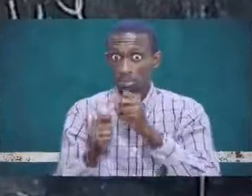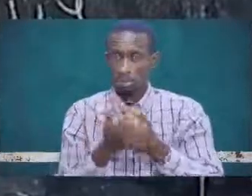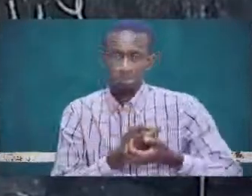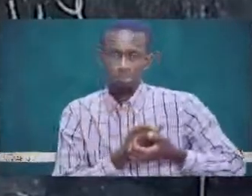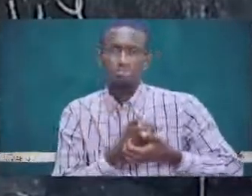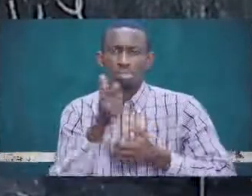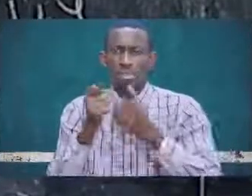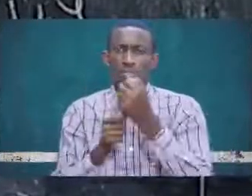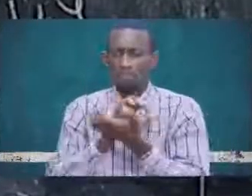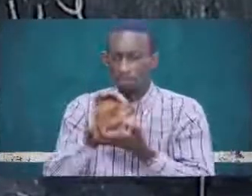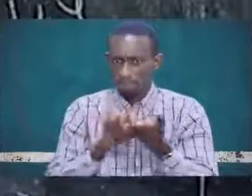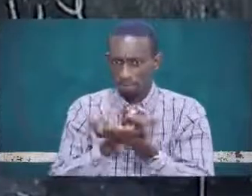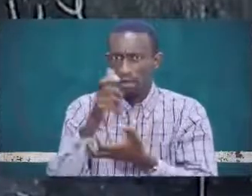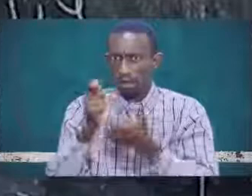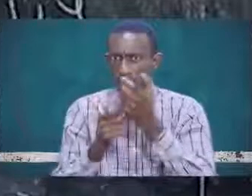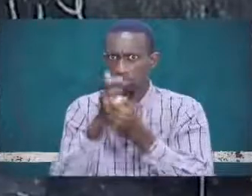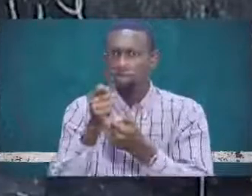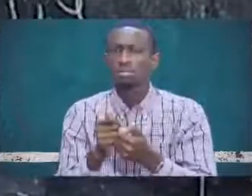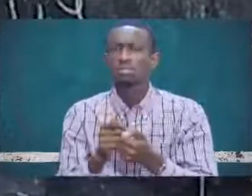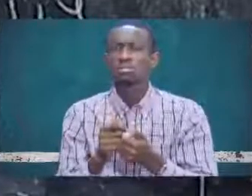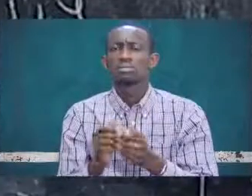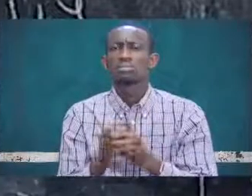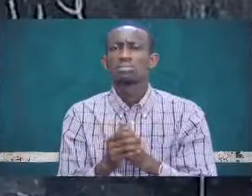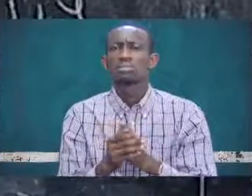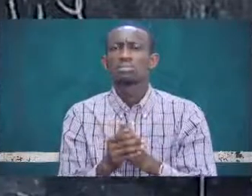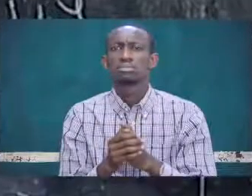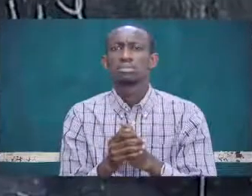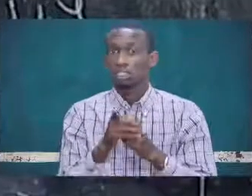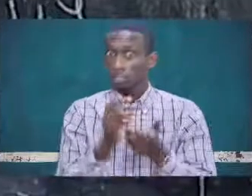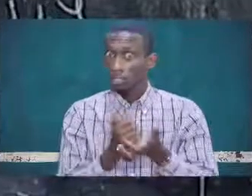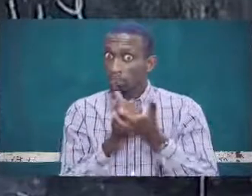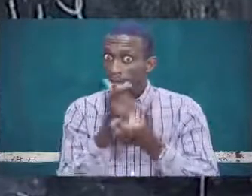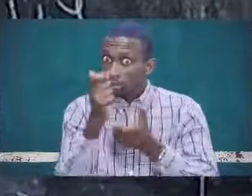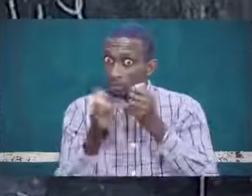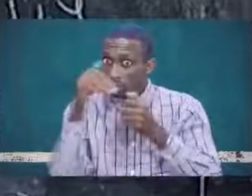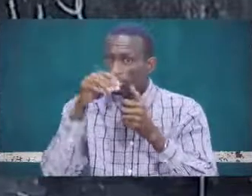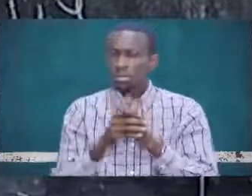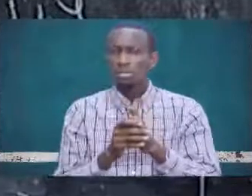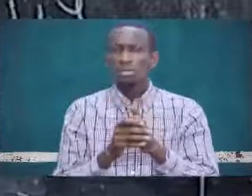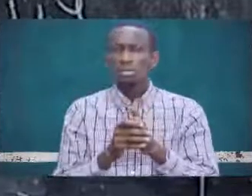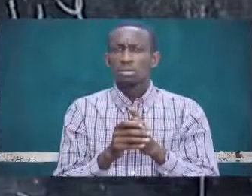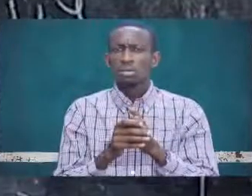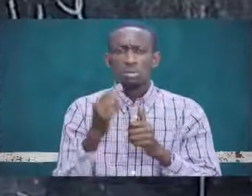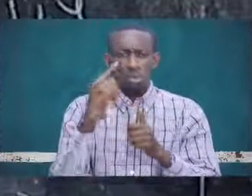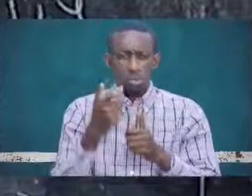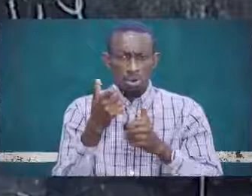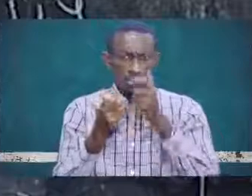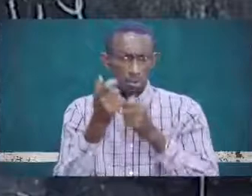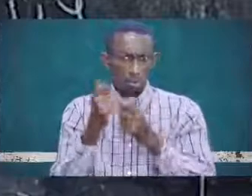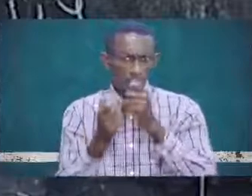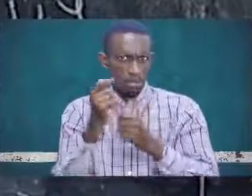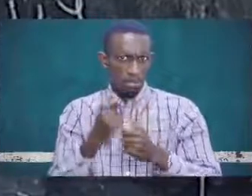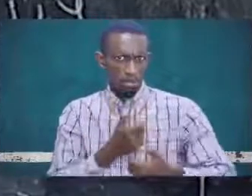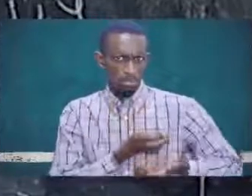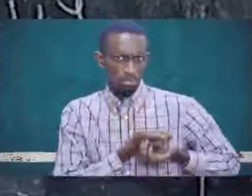if it makes milk to curdle, it means that substance which is found, which is called carcinogen, it must be